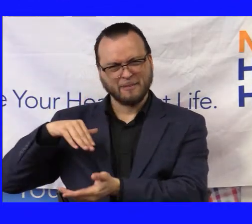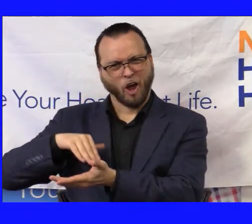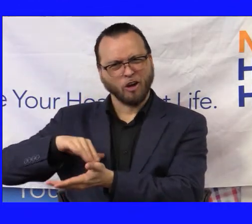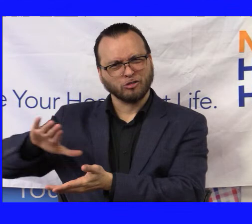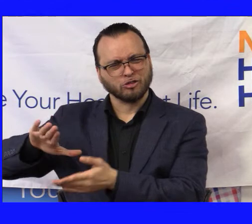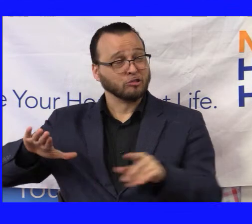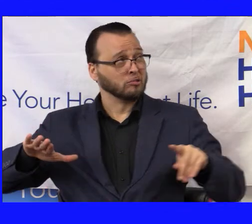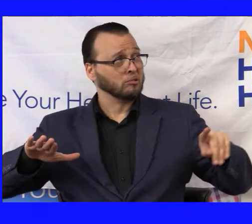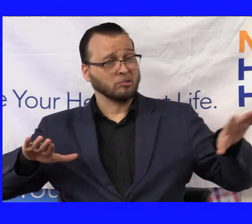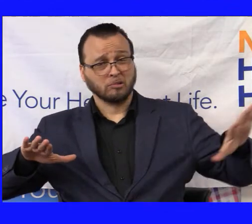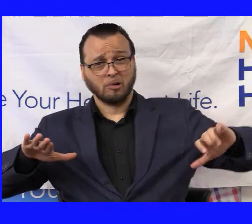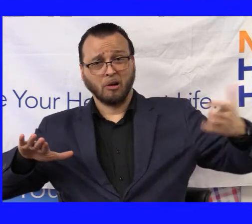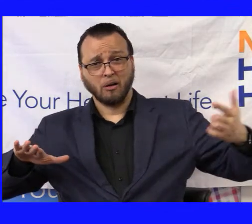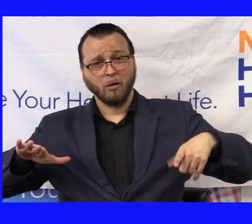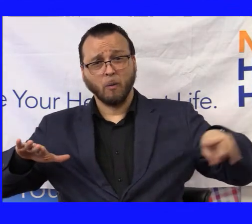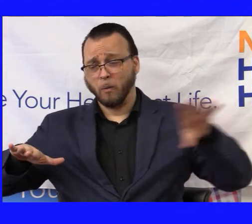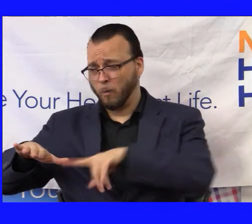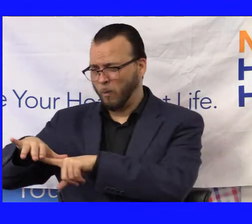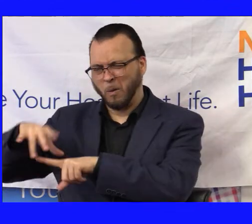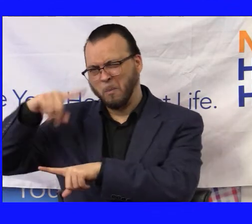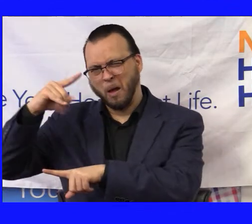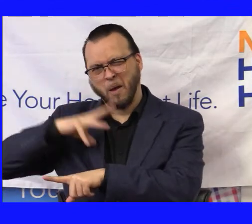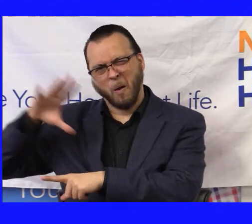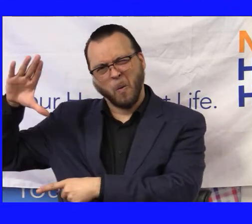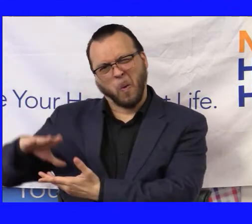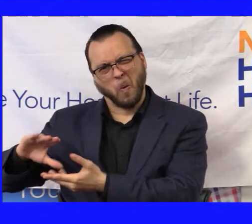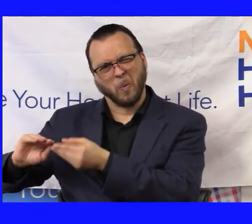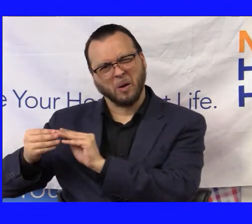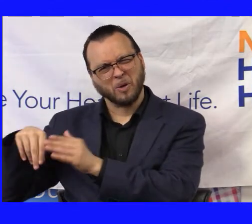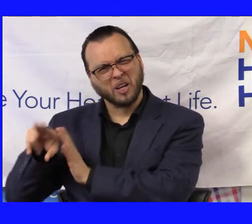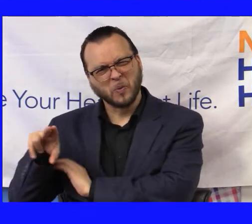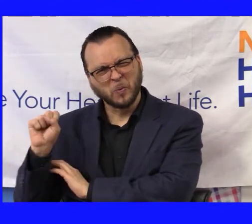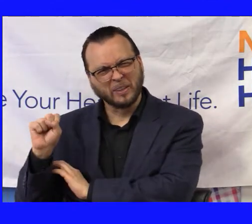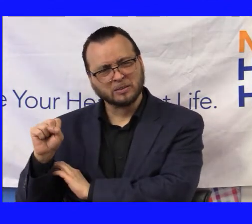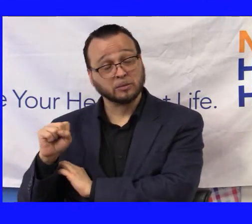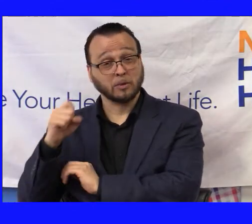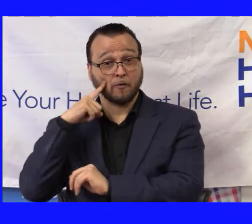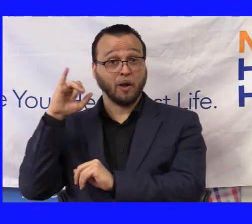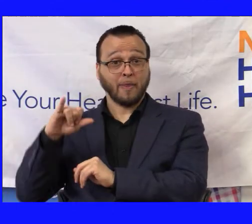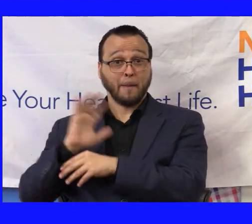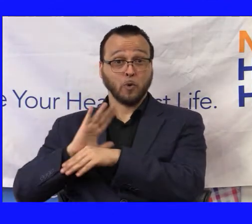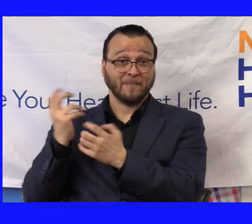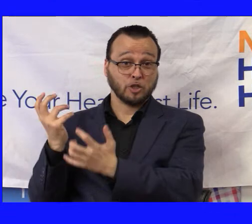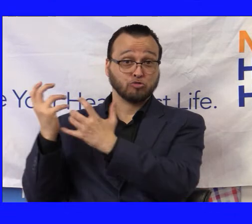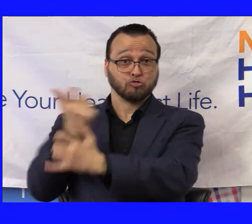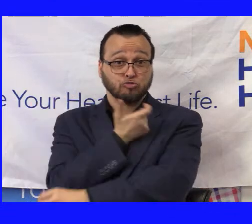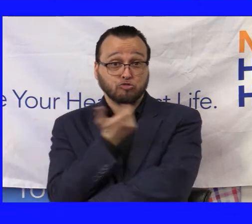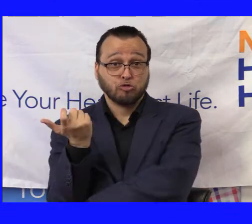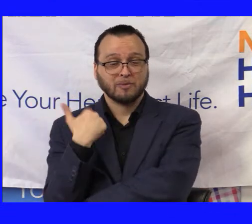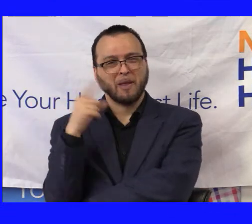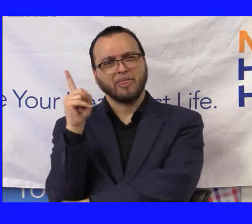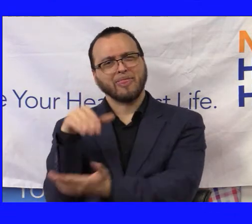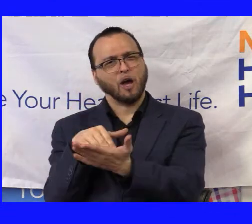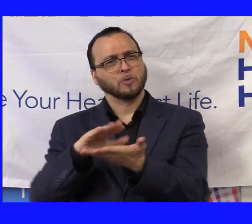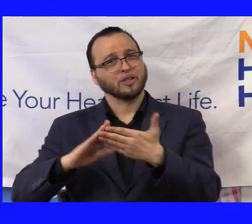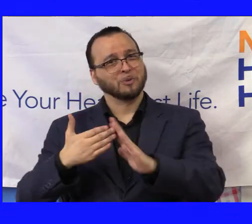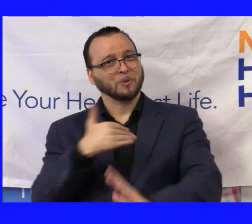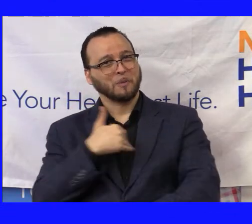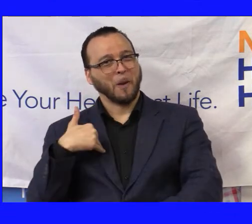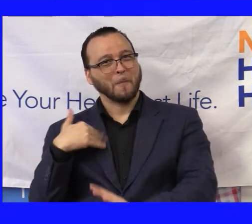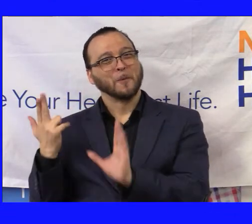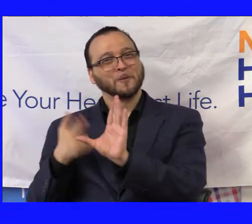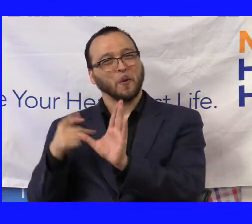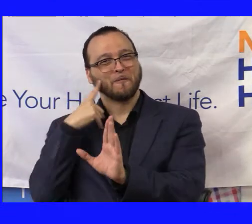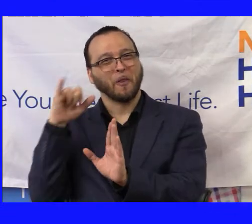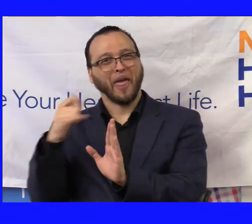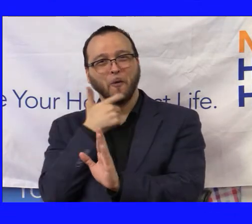US. And in this screening, we had about 1,000 community members sign up for the screening, as well as we had a